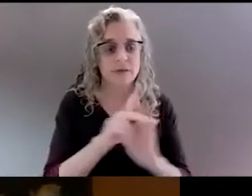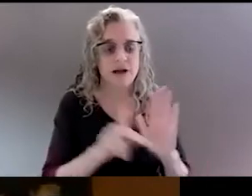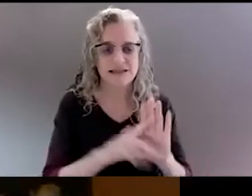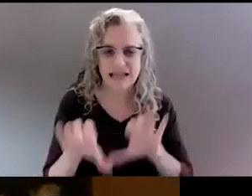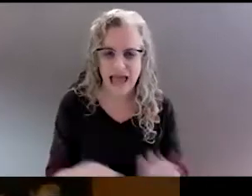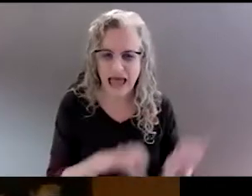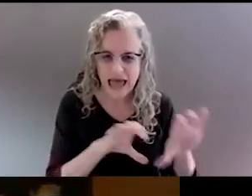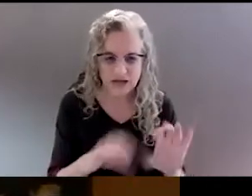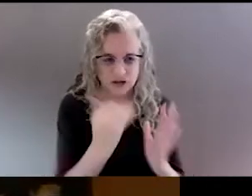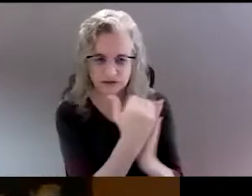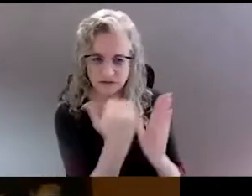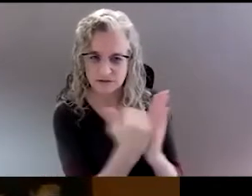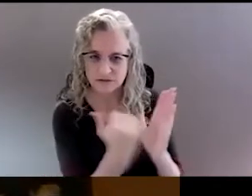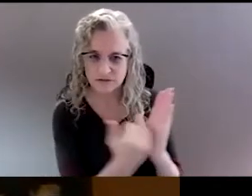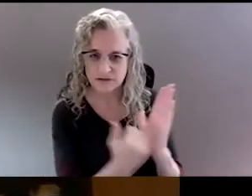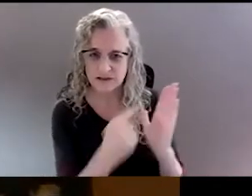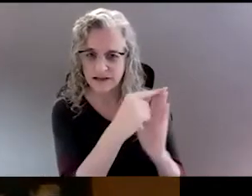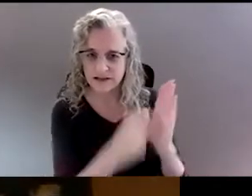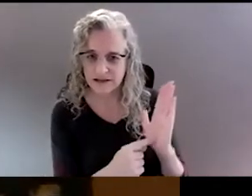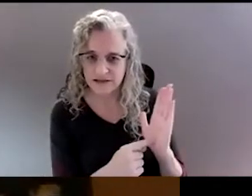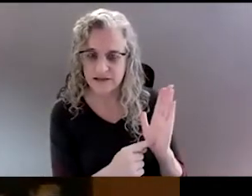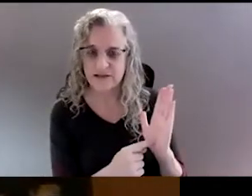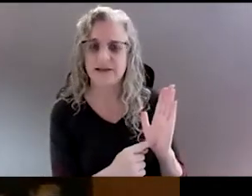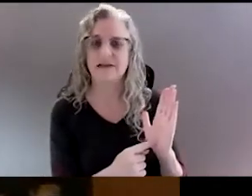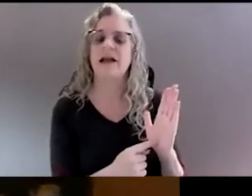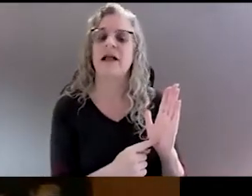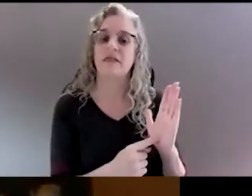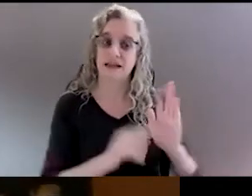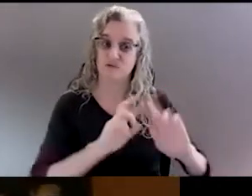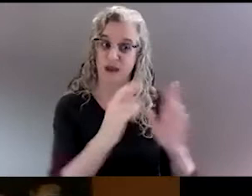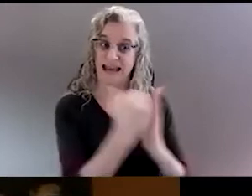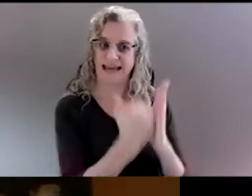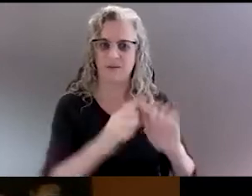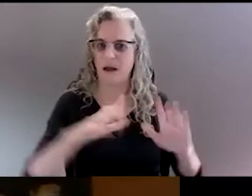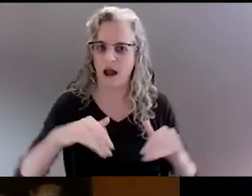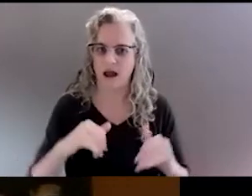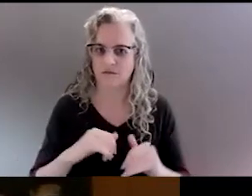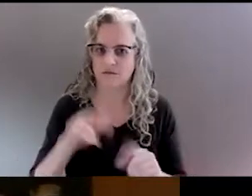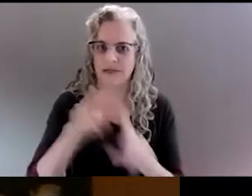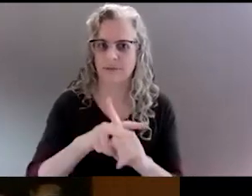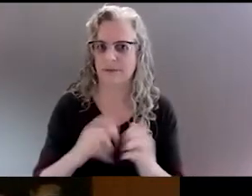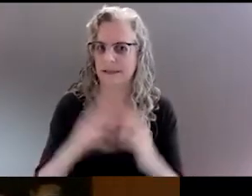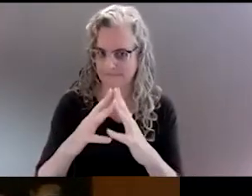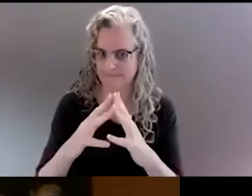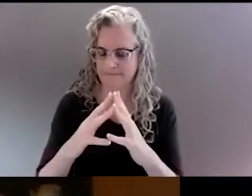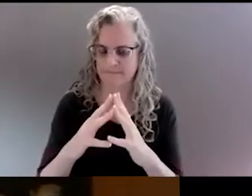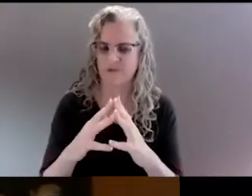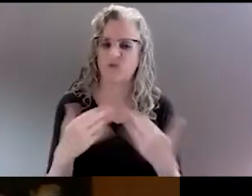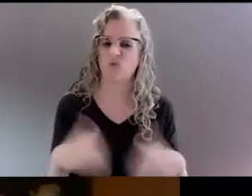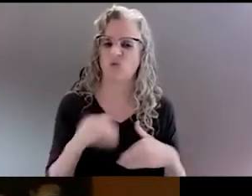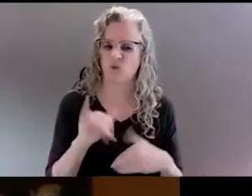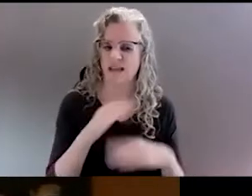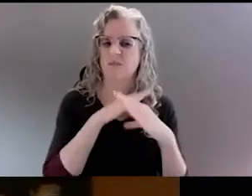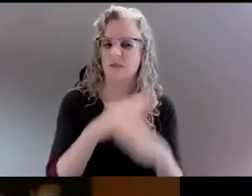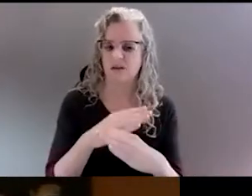about, but yet not to be enacted. And so that becomes a huge barrier. If we're going to be talking about equity,